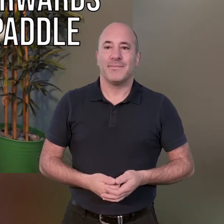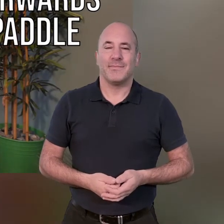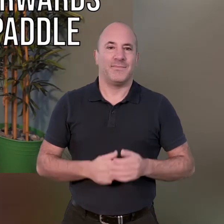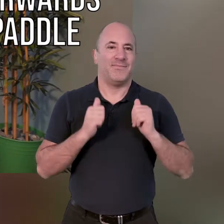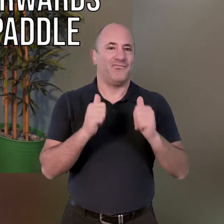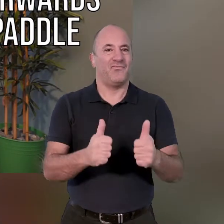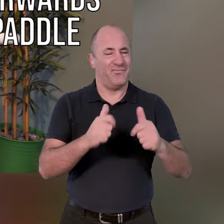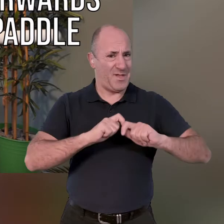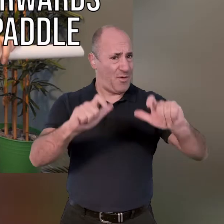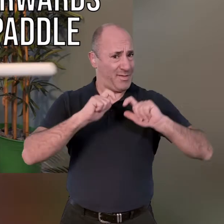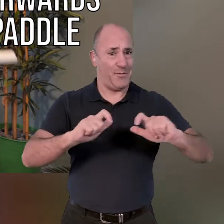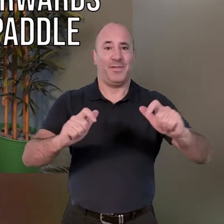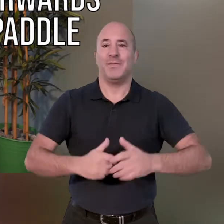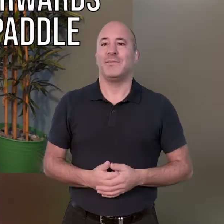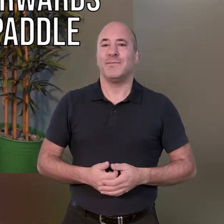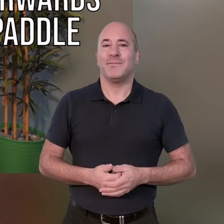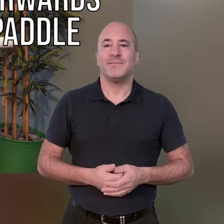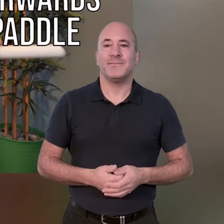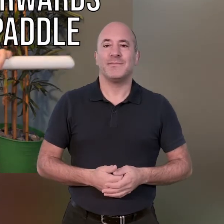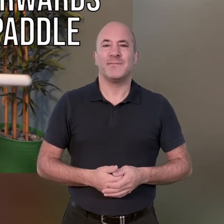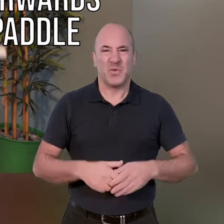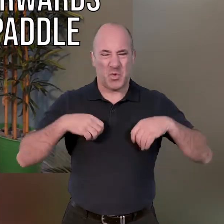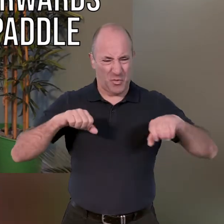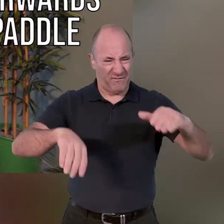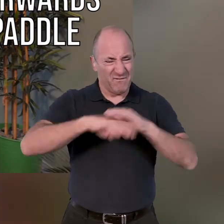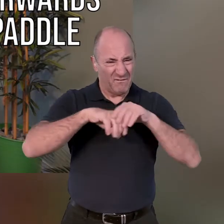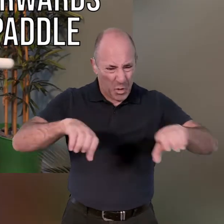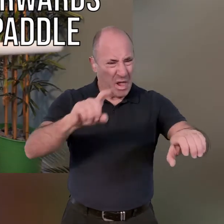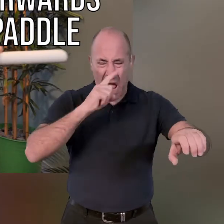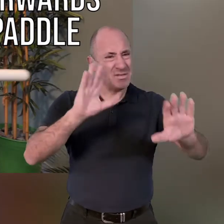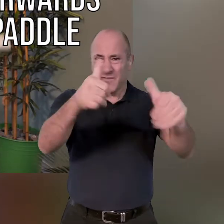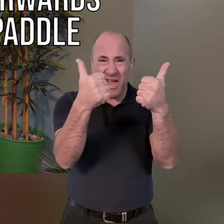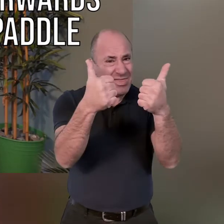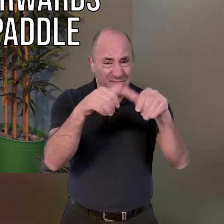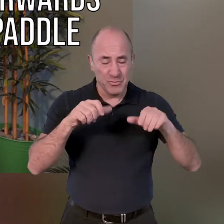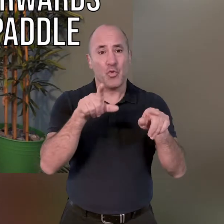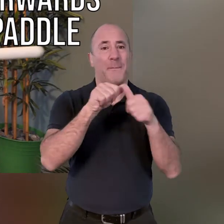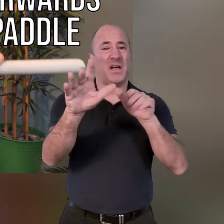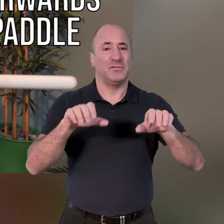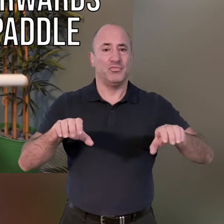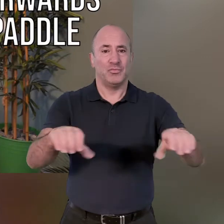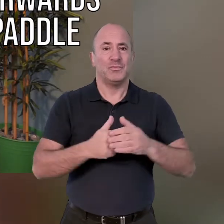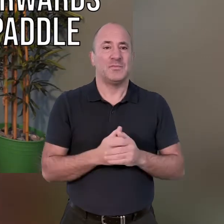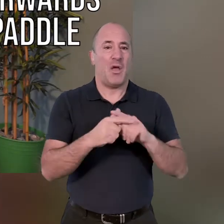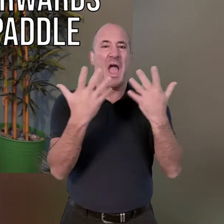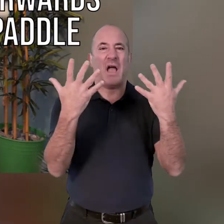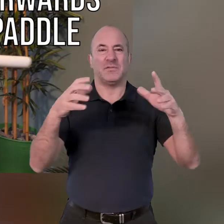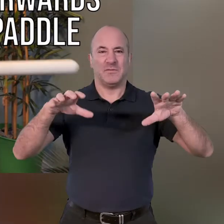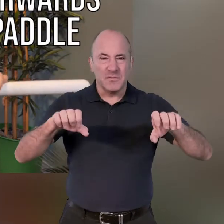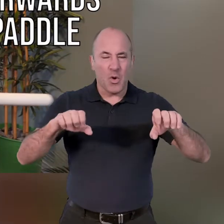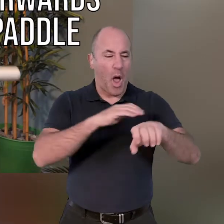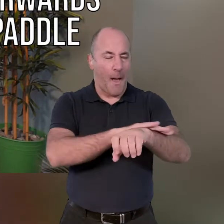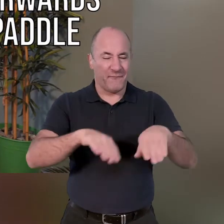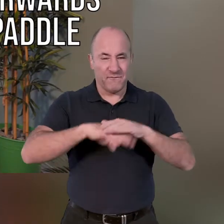Excellent work. Let's keep this going. And do not worry too much about the range of motion that you're doing. So if you